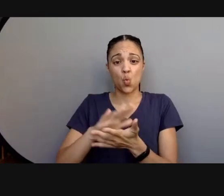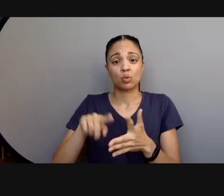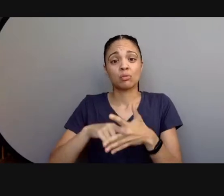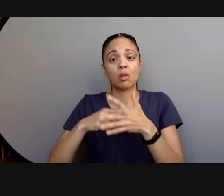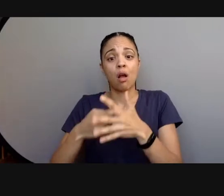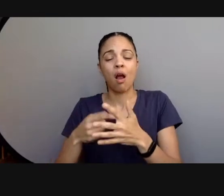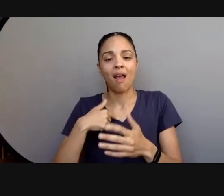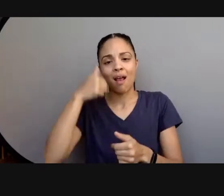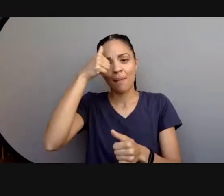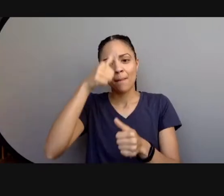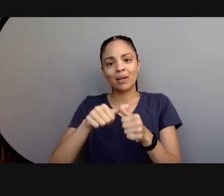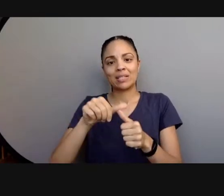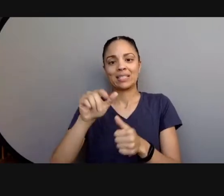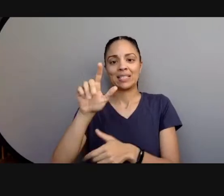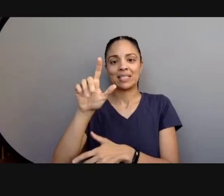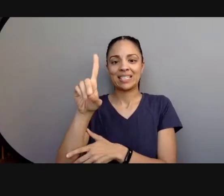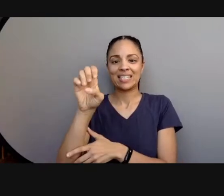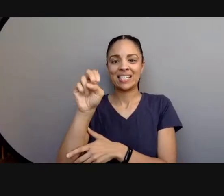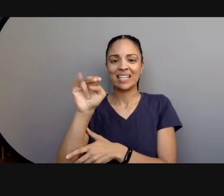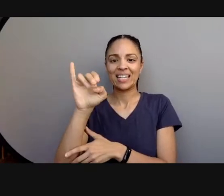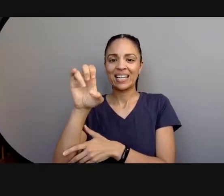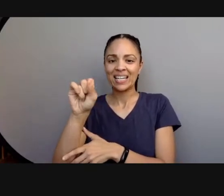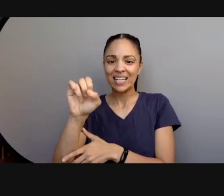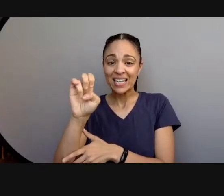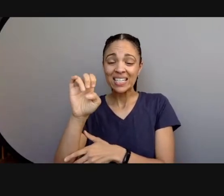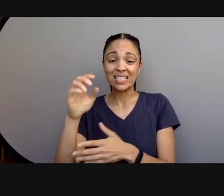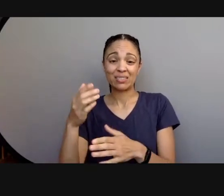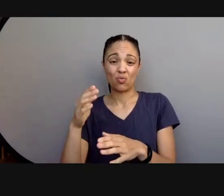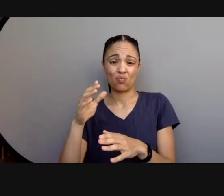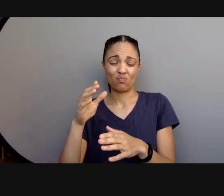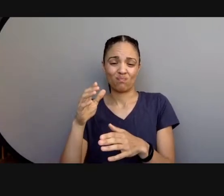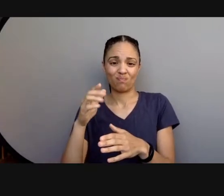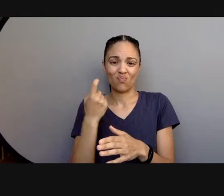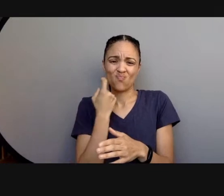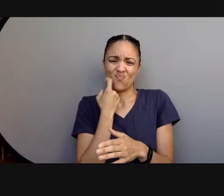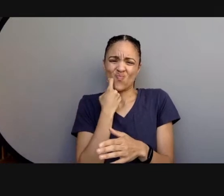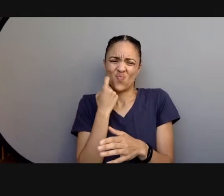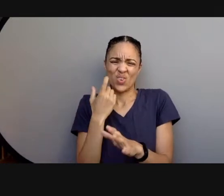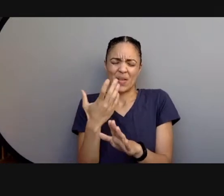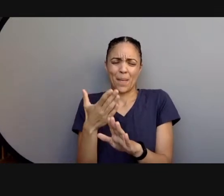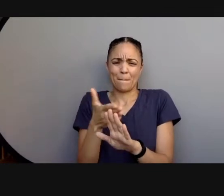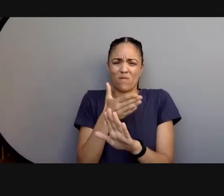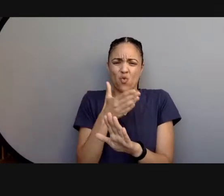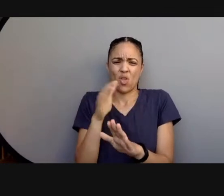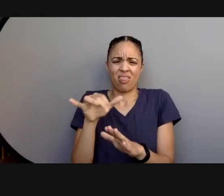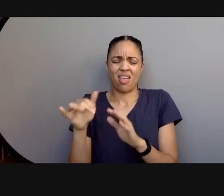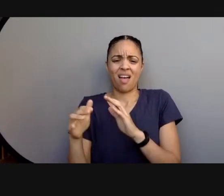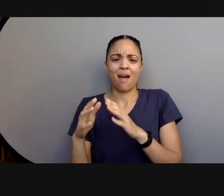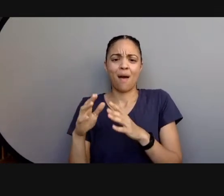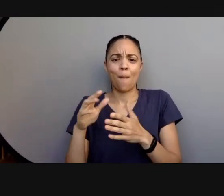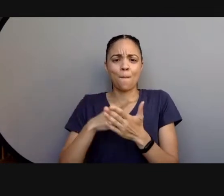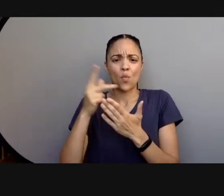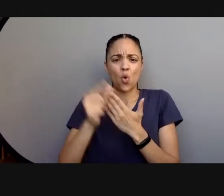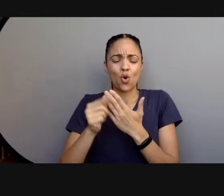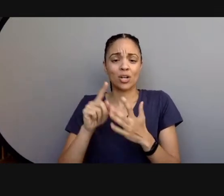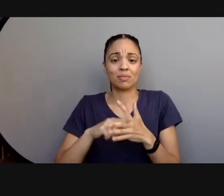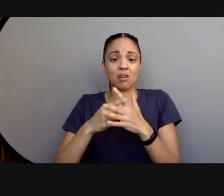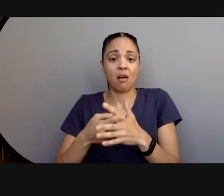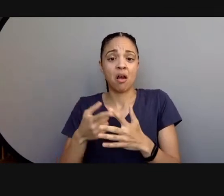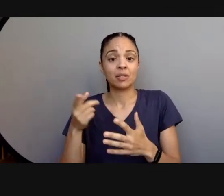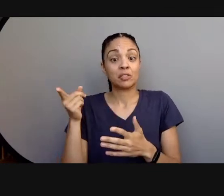Her and Mrs. Forsythe, right before the program ended, 2 weeks before school started, they say, hey, can you come into this room and just do a quick solo for us? I was